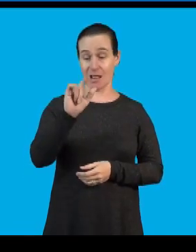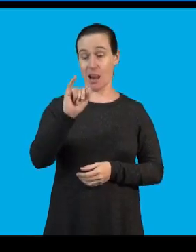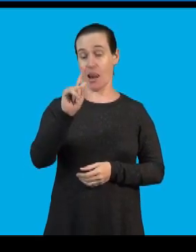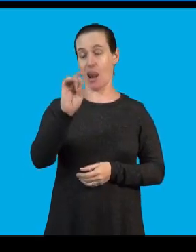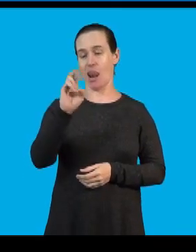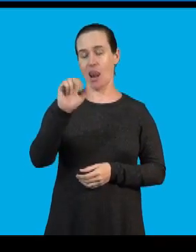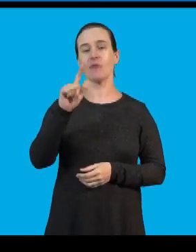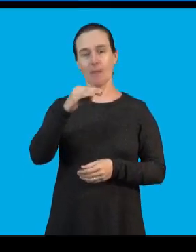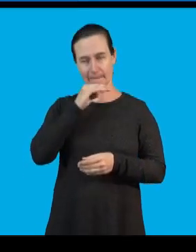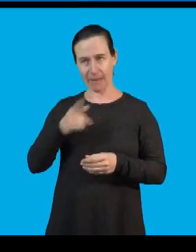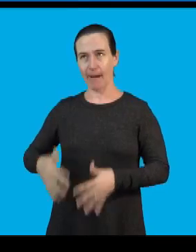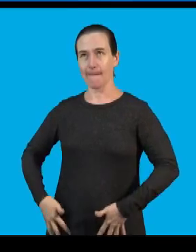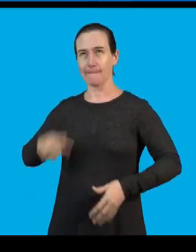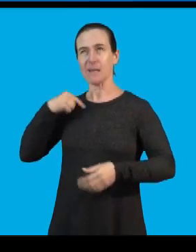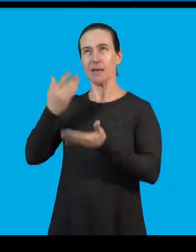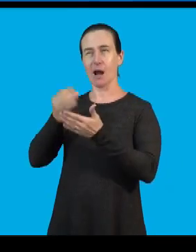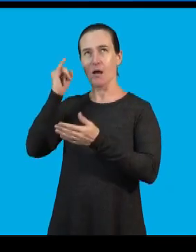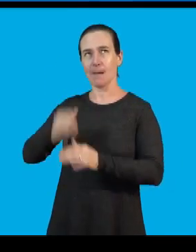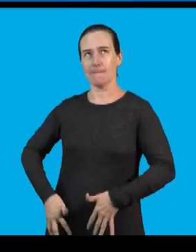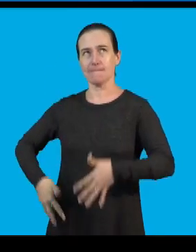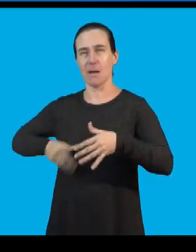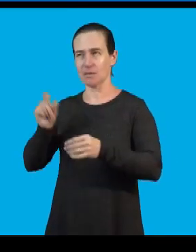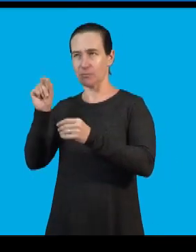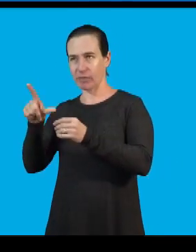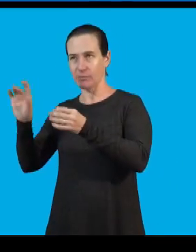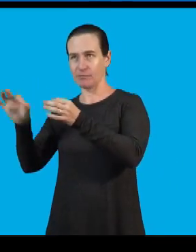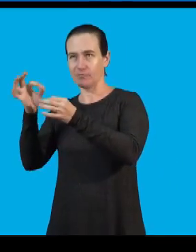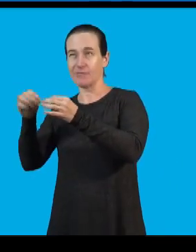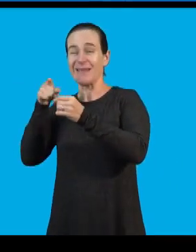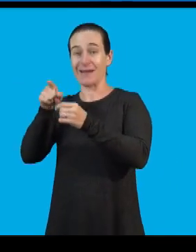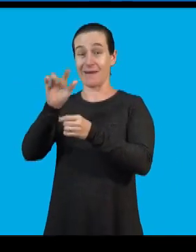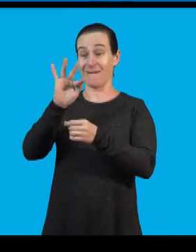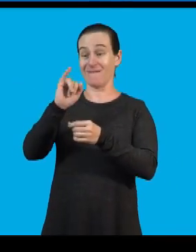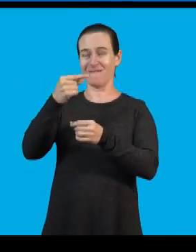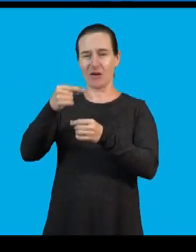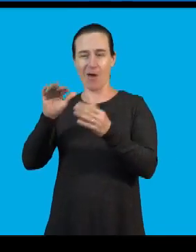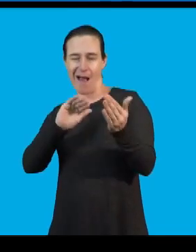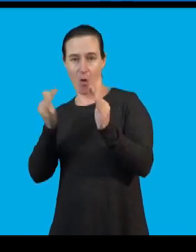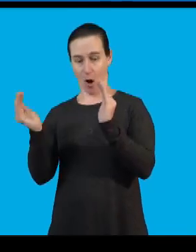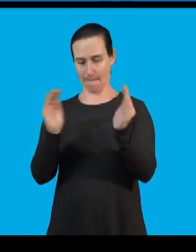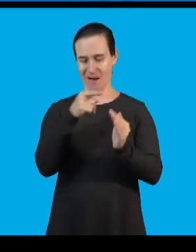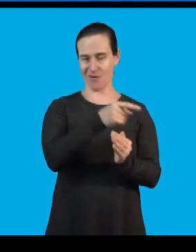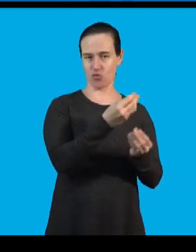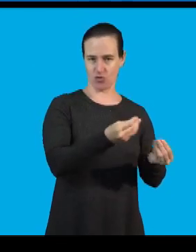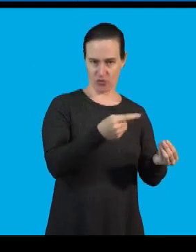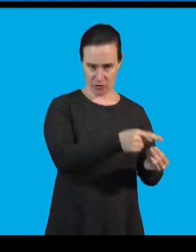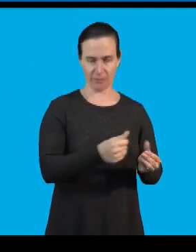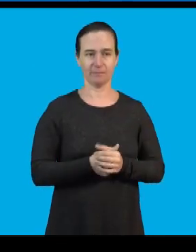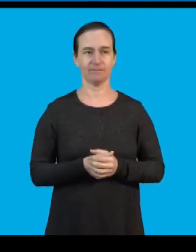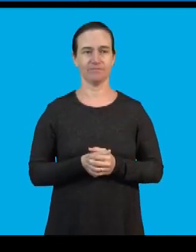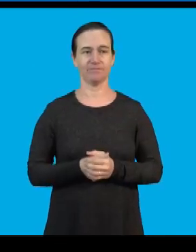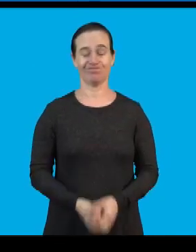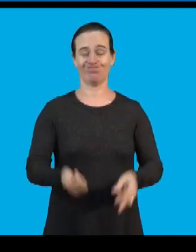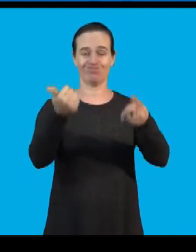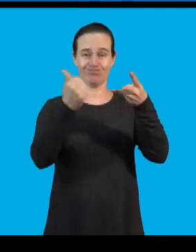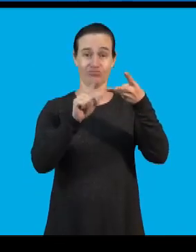the trousers, and then the figurative, showing the damage for that child. Okay, our next